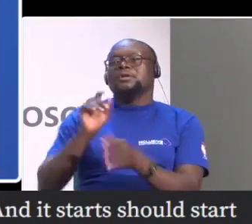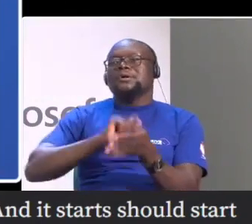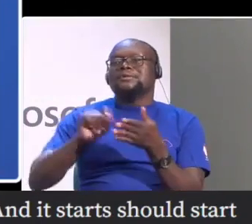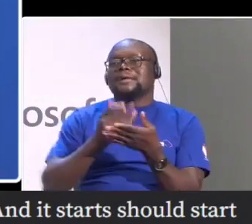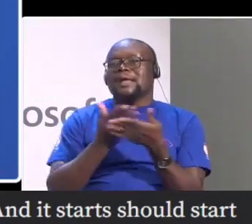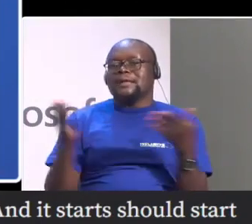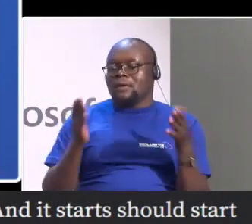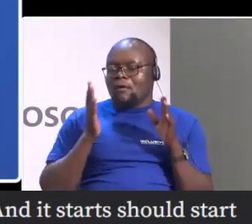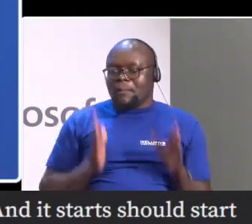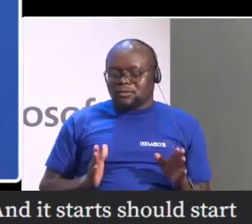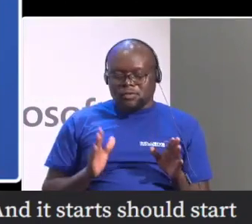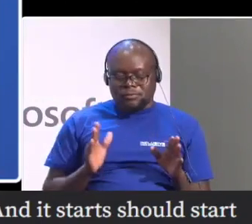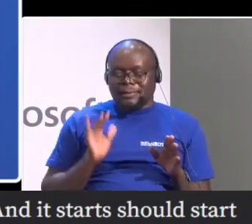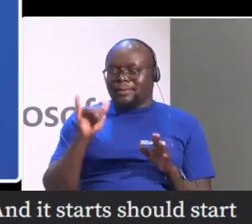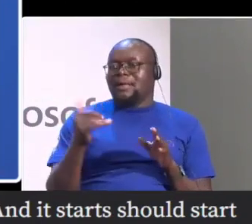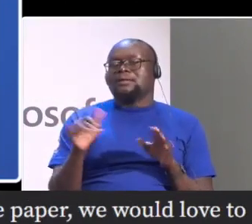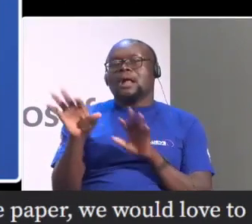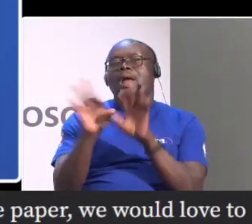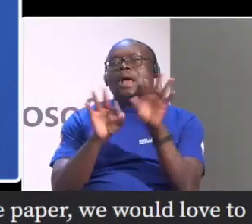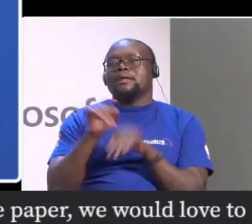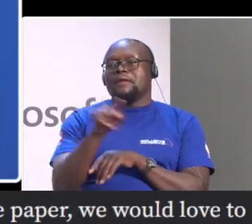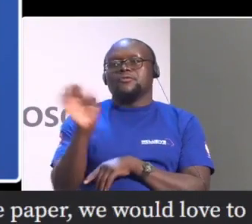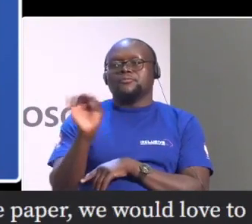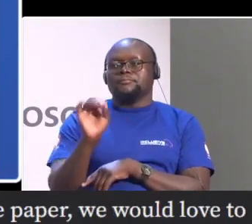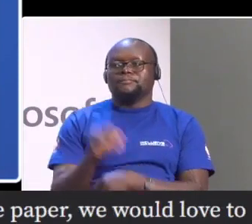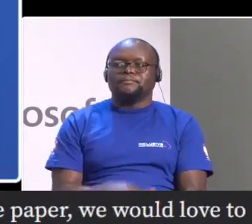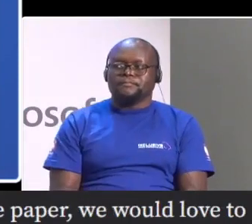of a personal nature that might identify you.